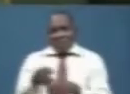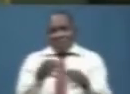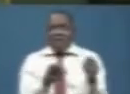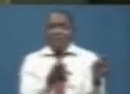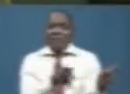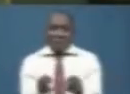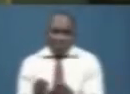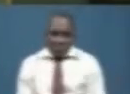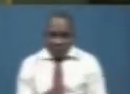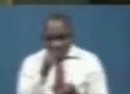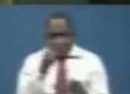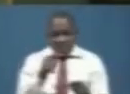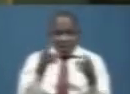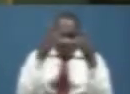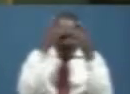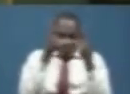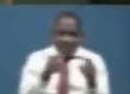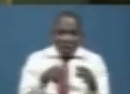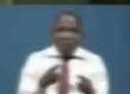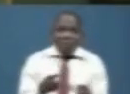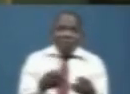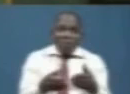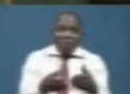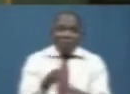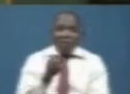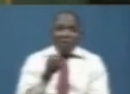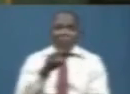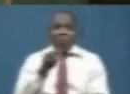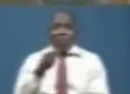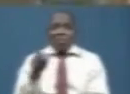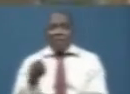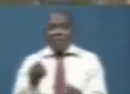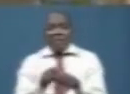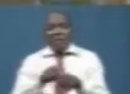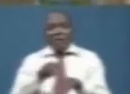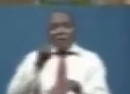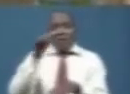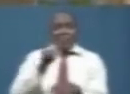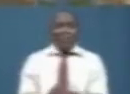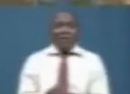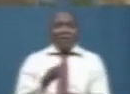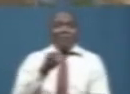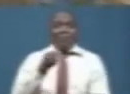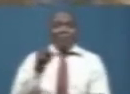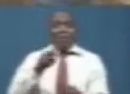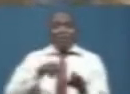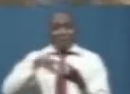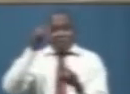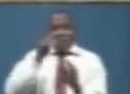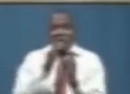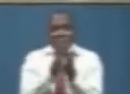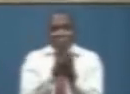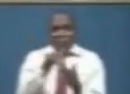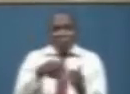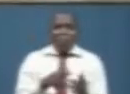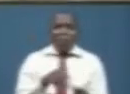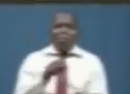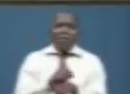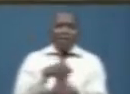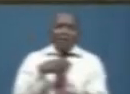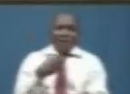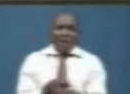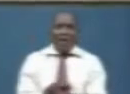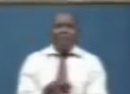arrangements, to decide on the way forward for ECOWAS and Mali. The chairman of ECOWAS called for a concerted effort to root out terrorism and